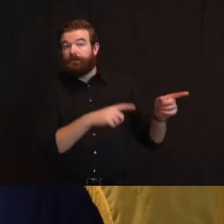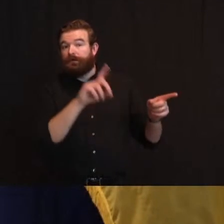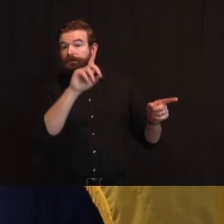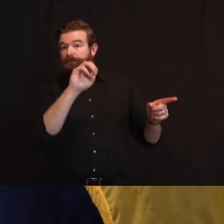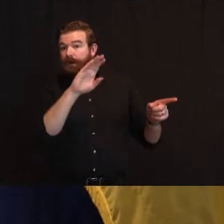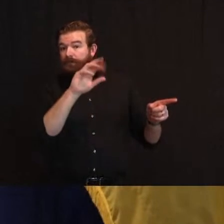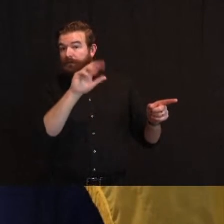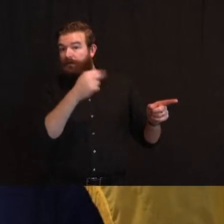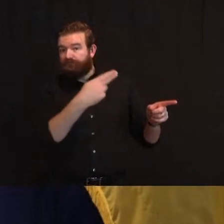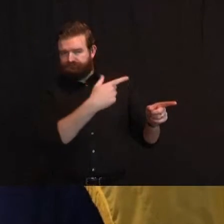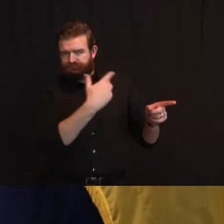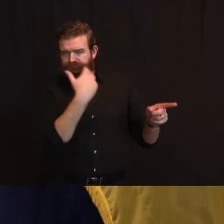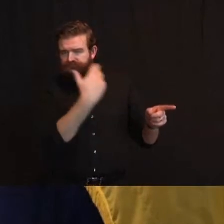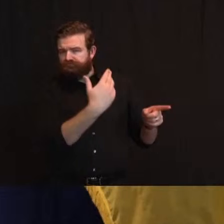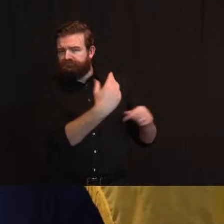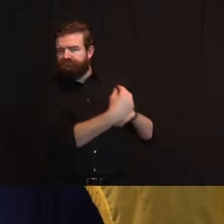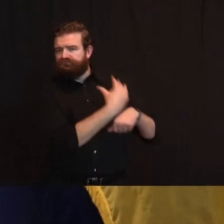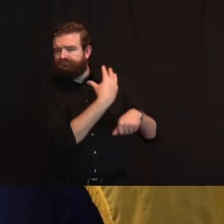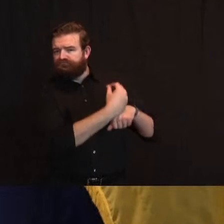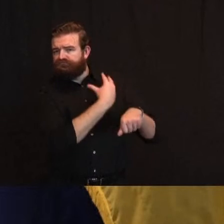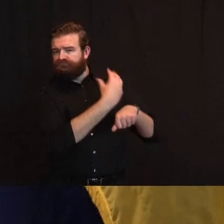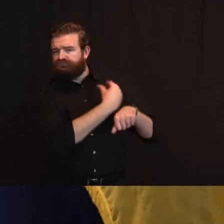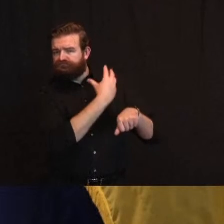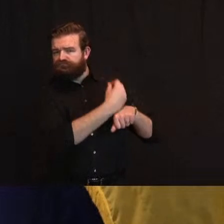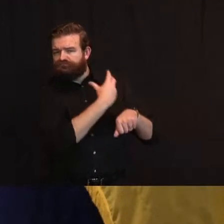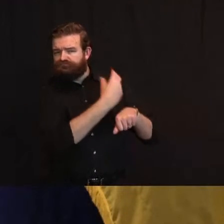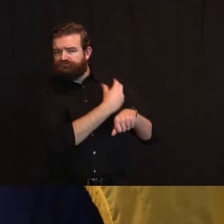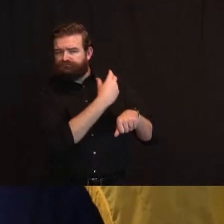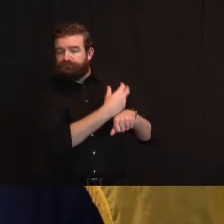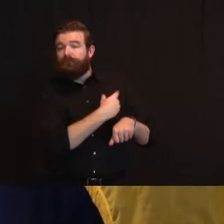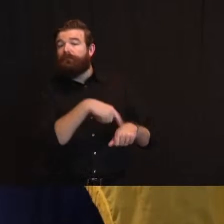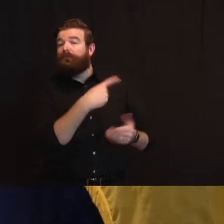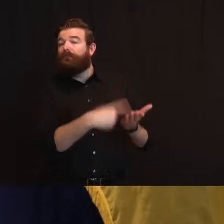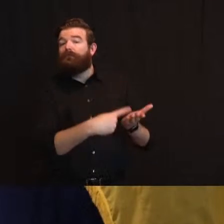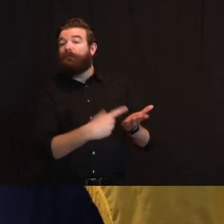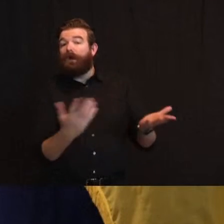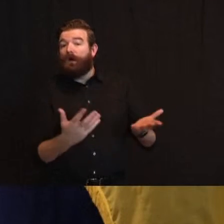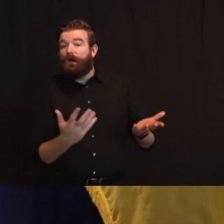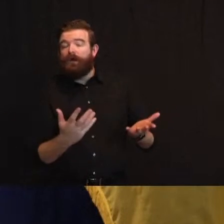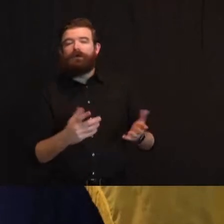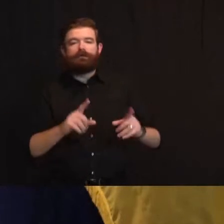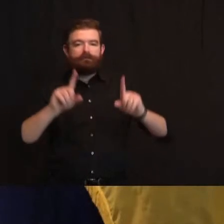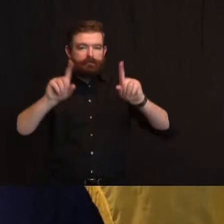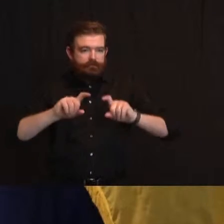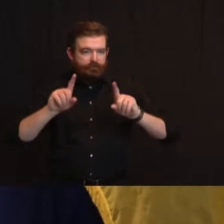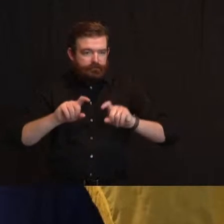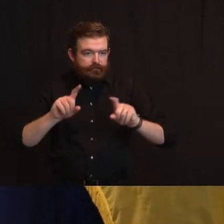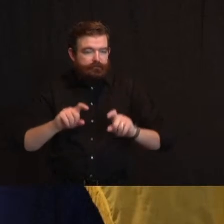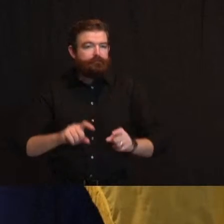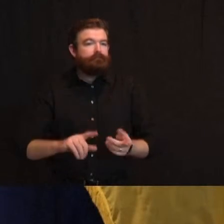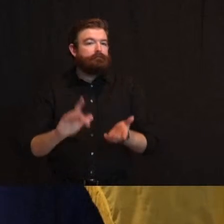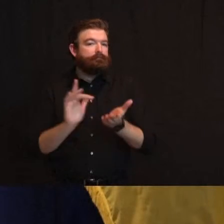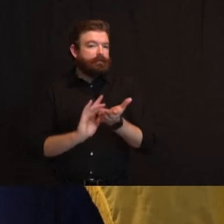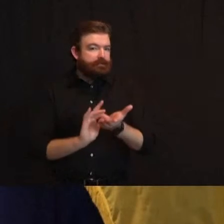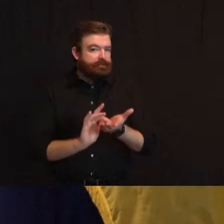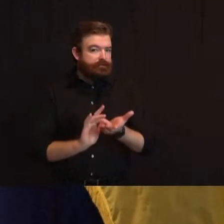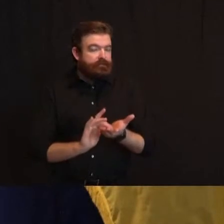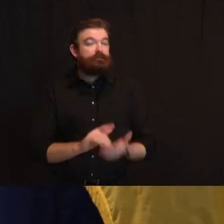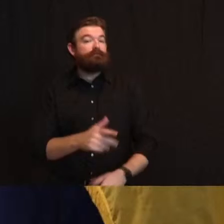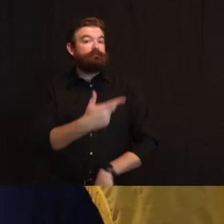testing, therapeutics, vaccine, had a pretty sobering view, I thought, of the the